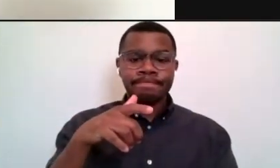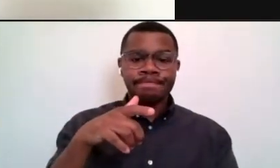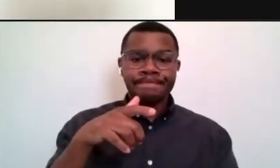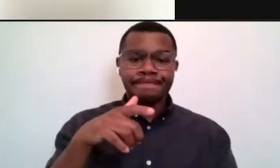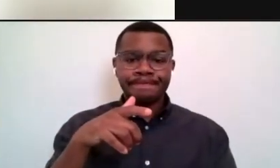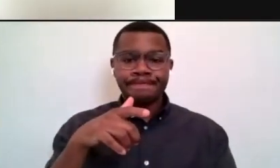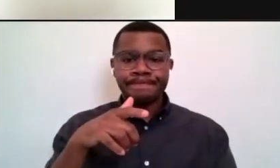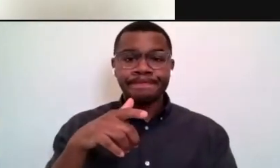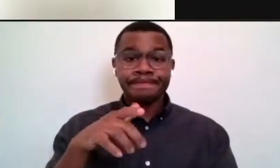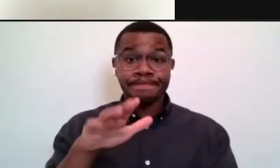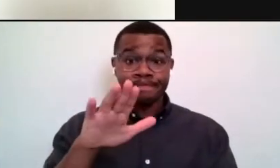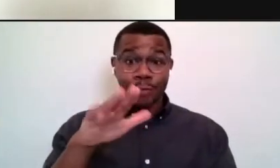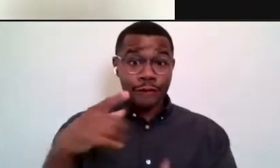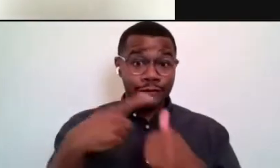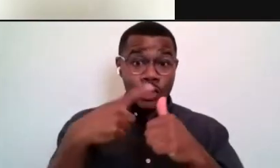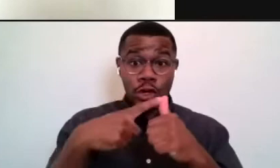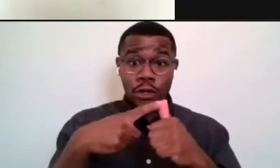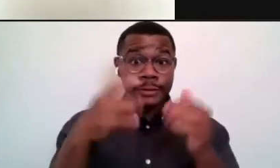the center?